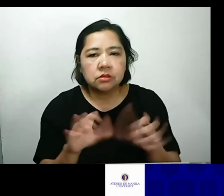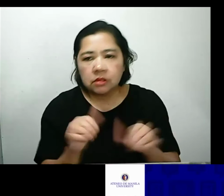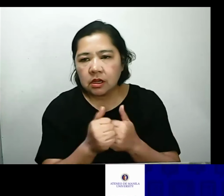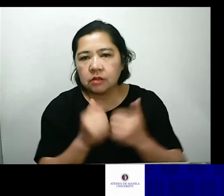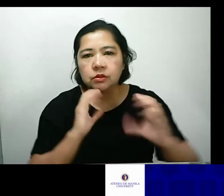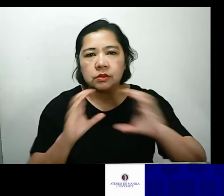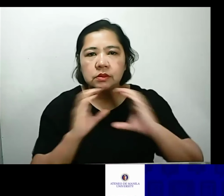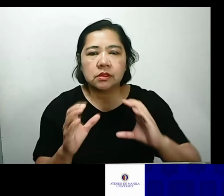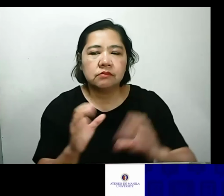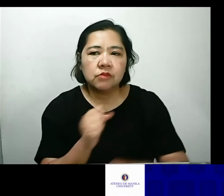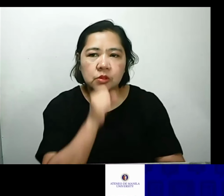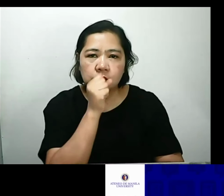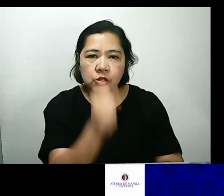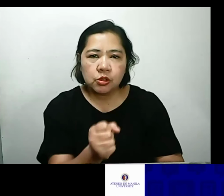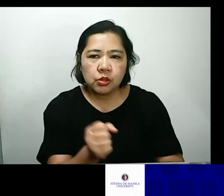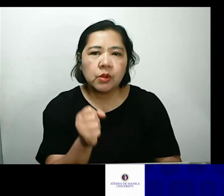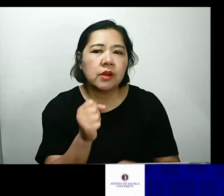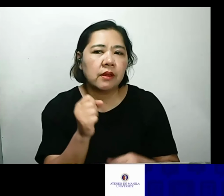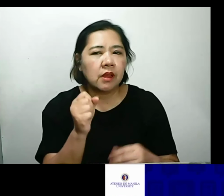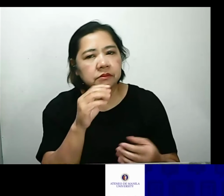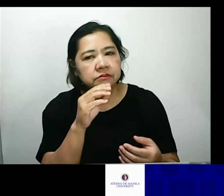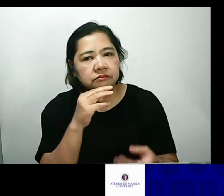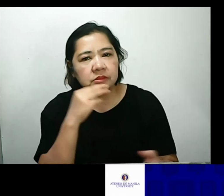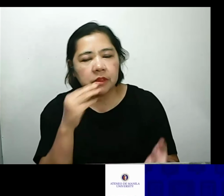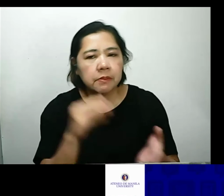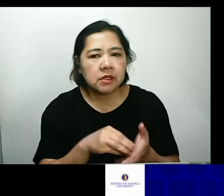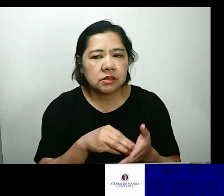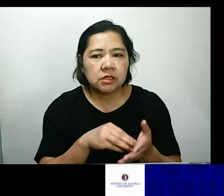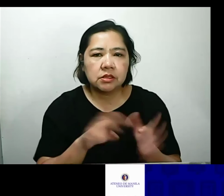ensure that your messages are actually getting across because